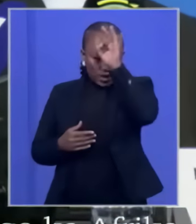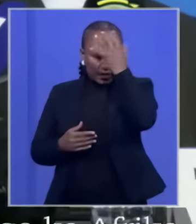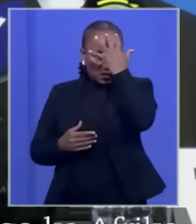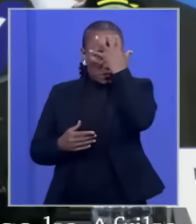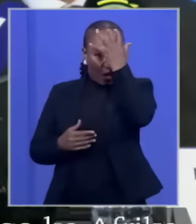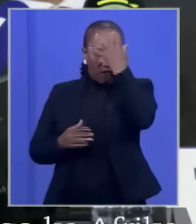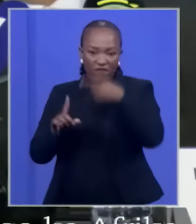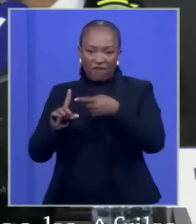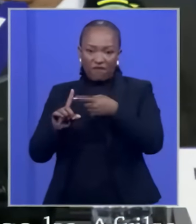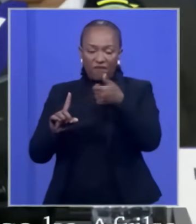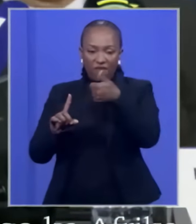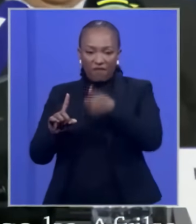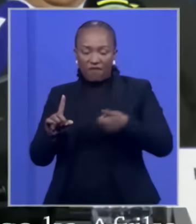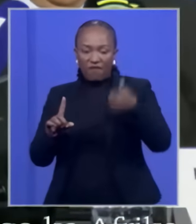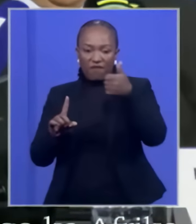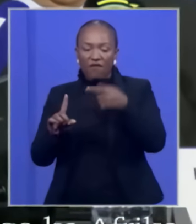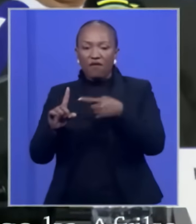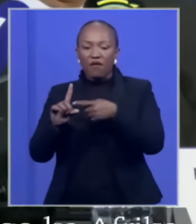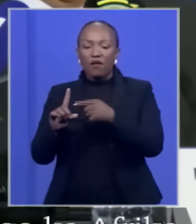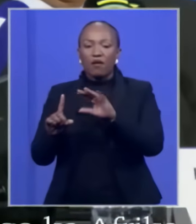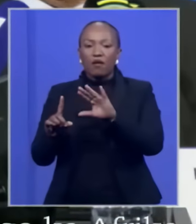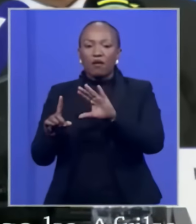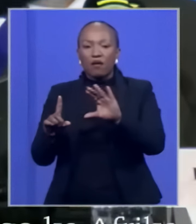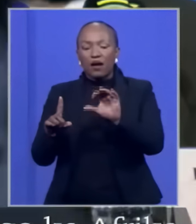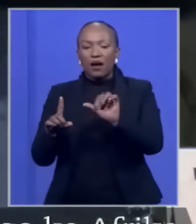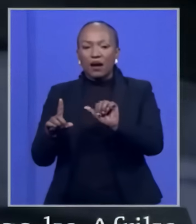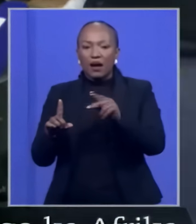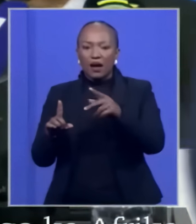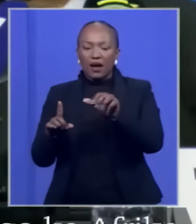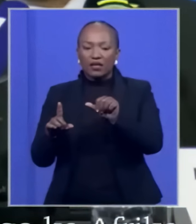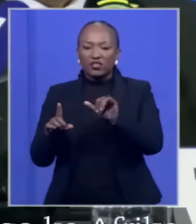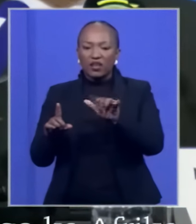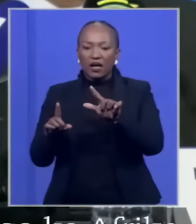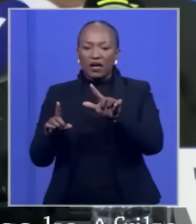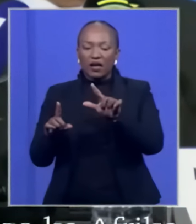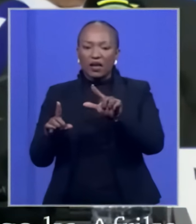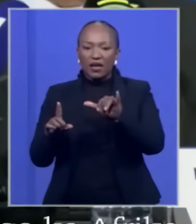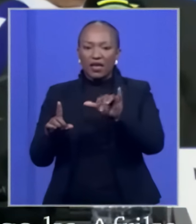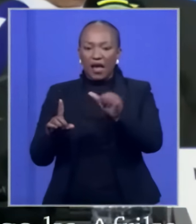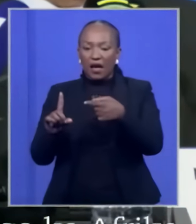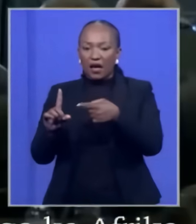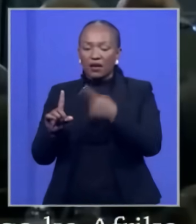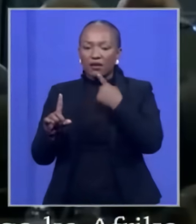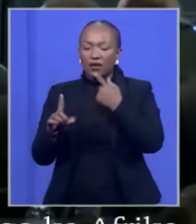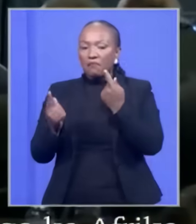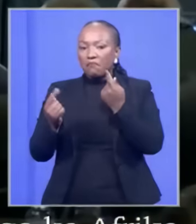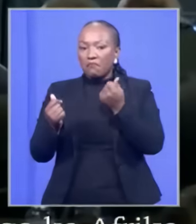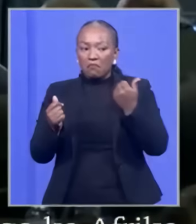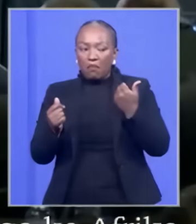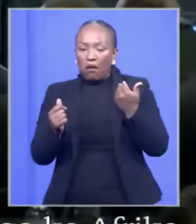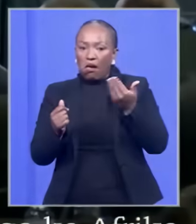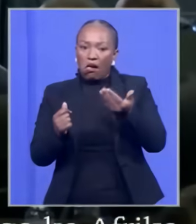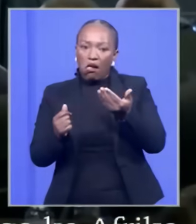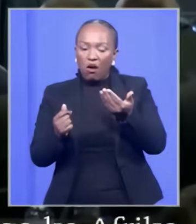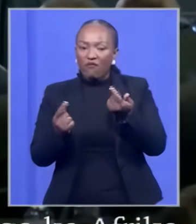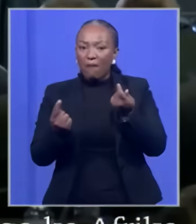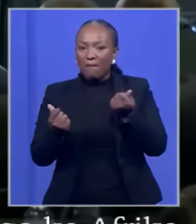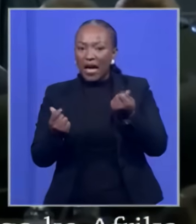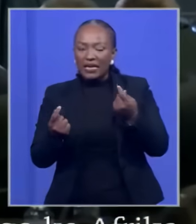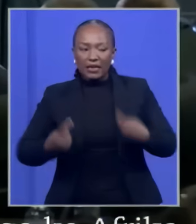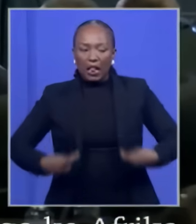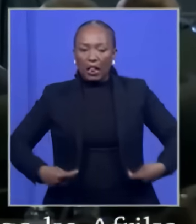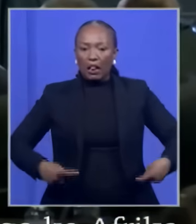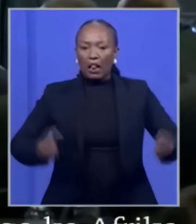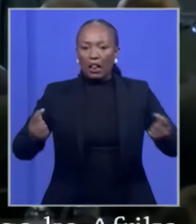Firoz Kachalia o boditše dikemedi conferenceng ye gore go sepetšwa ga mašeleng ka moo go sego molaong go jela kontinente ya